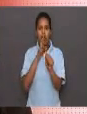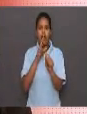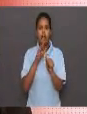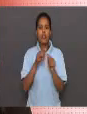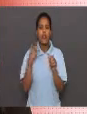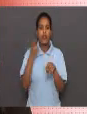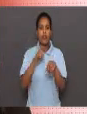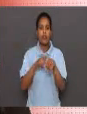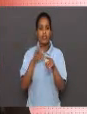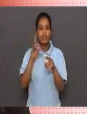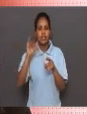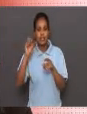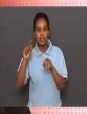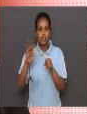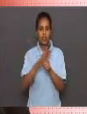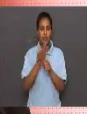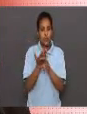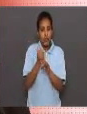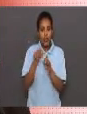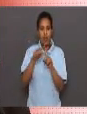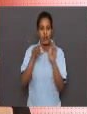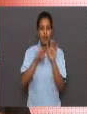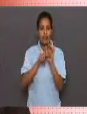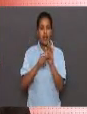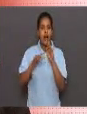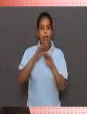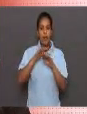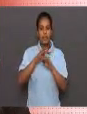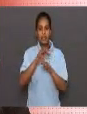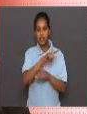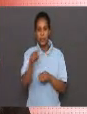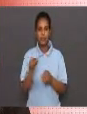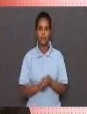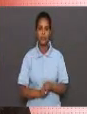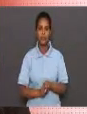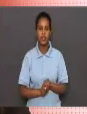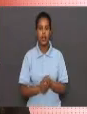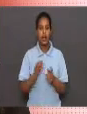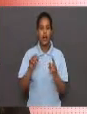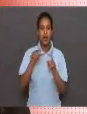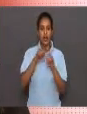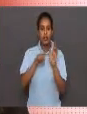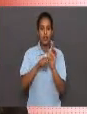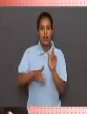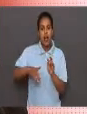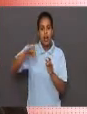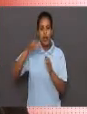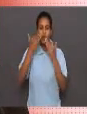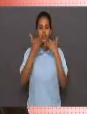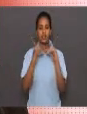are often discharged before ions above them, ions with